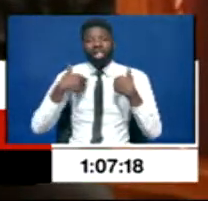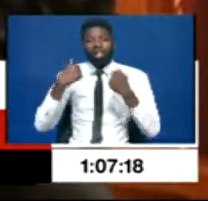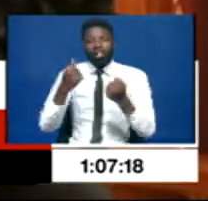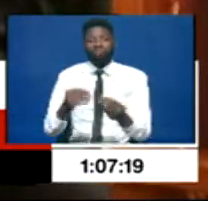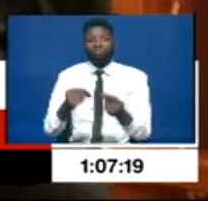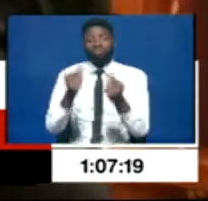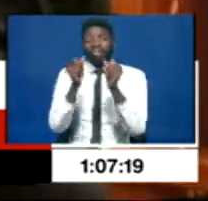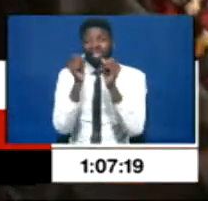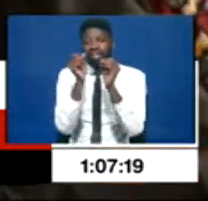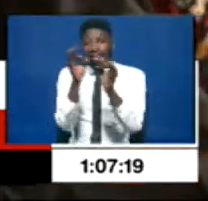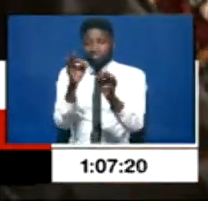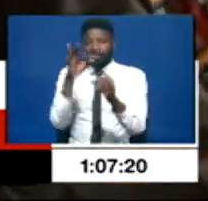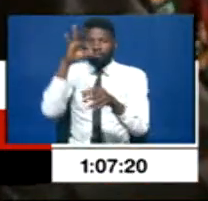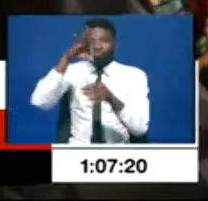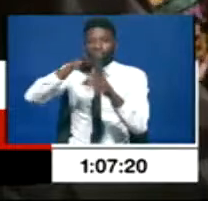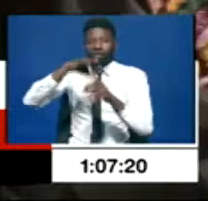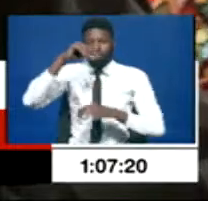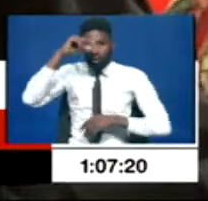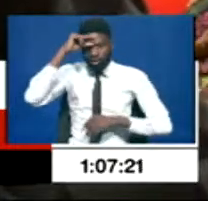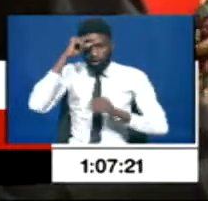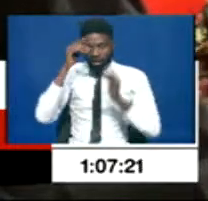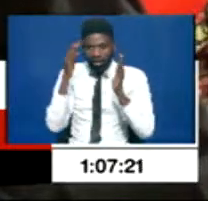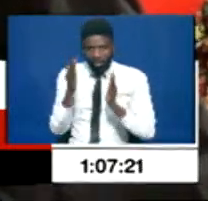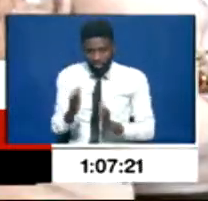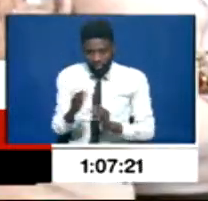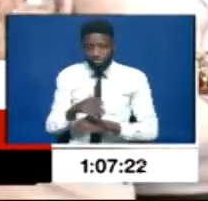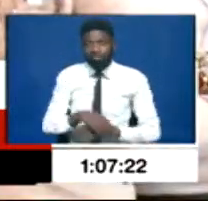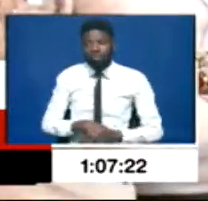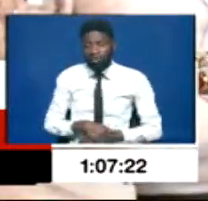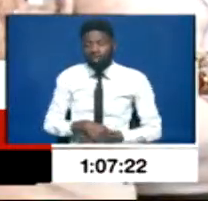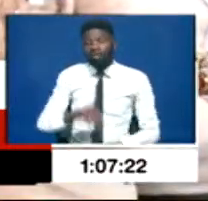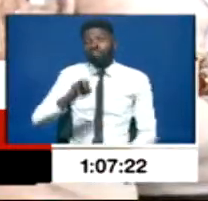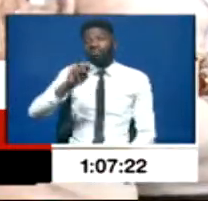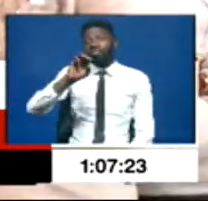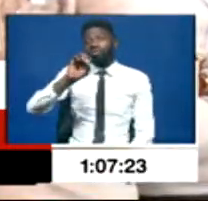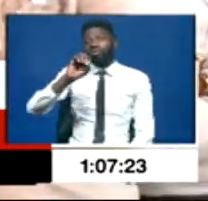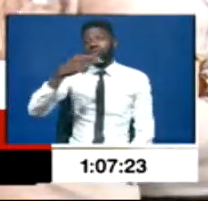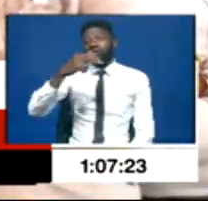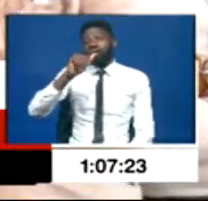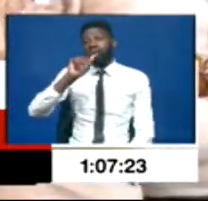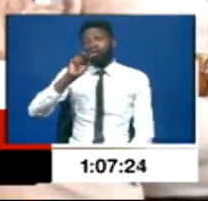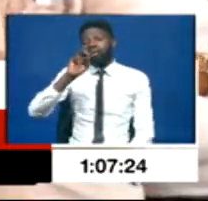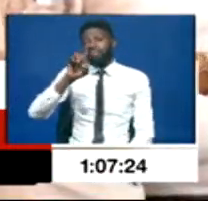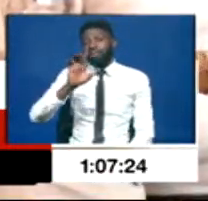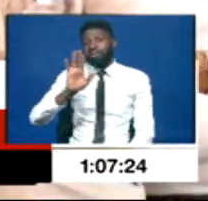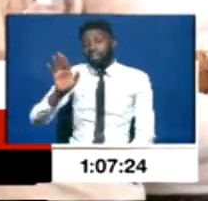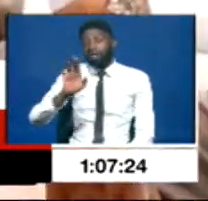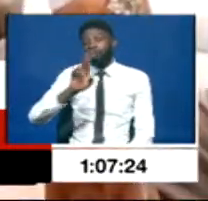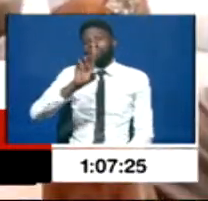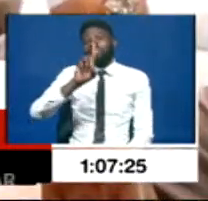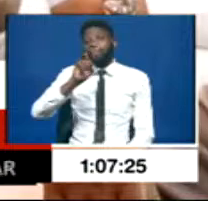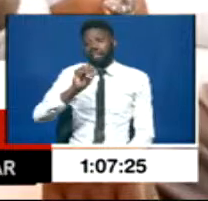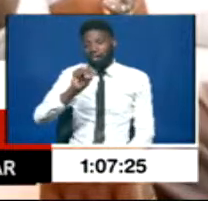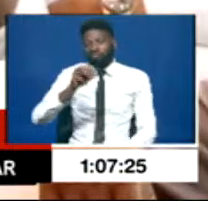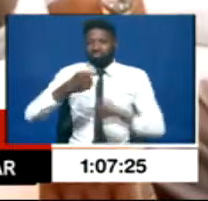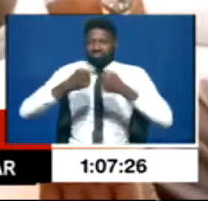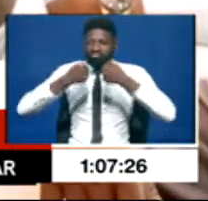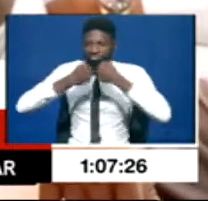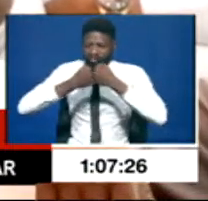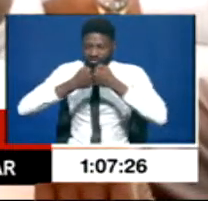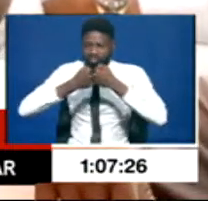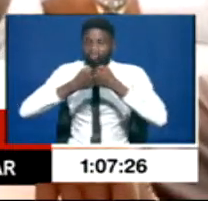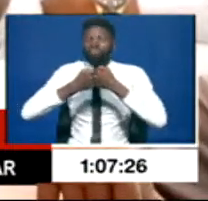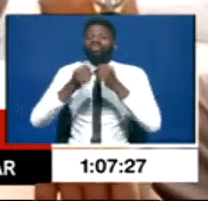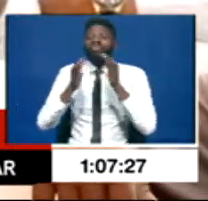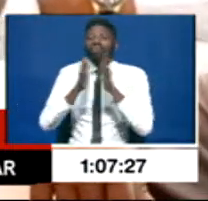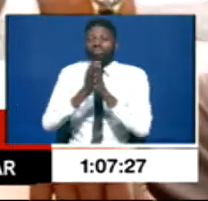August elections. Mohammed Adan Khalif of United Democratic Movement, UDM, is set to battle the race for governorship against former